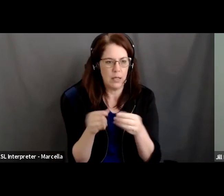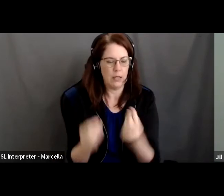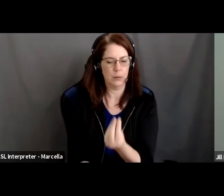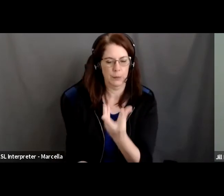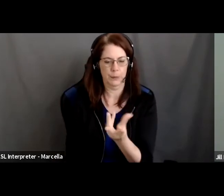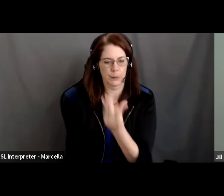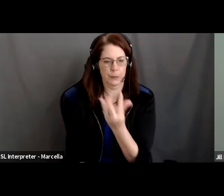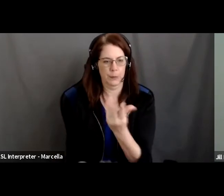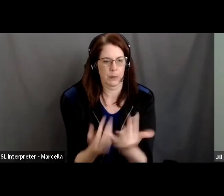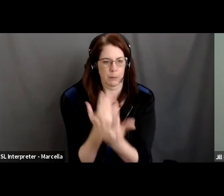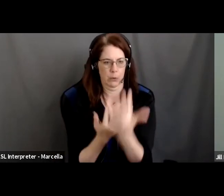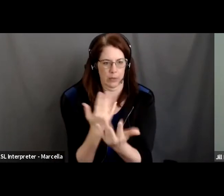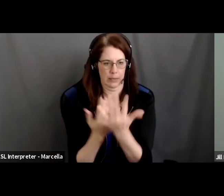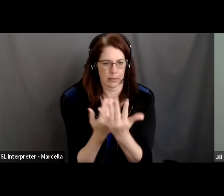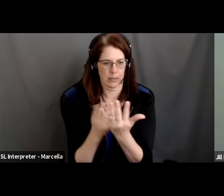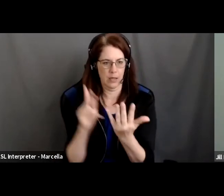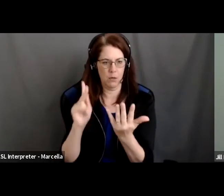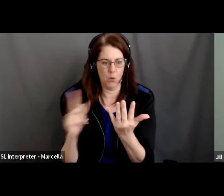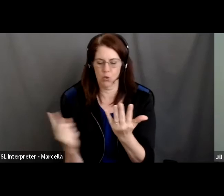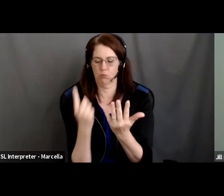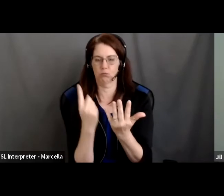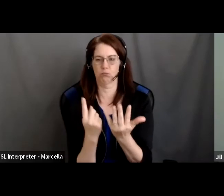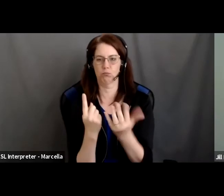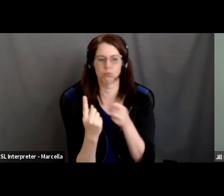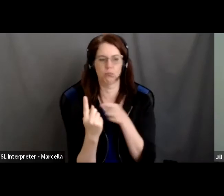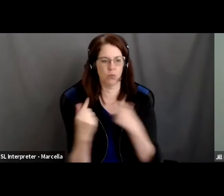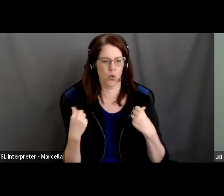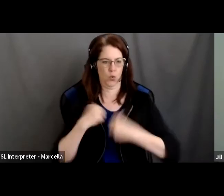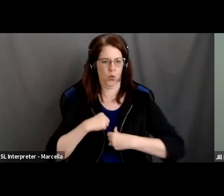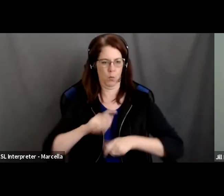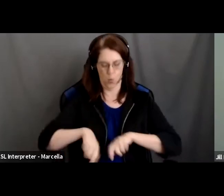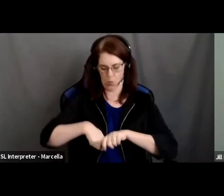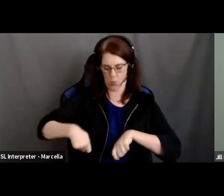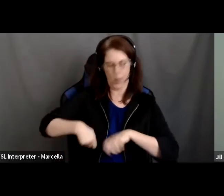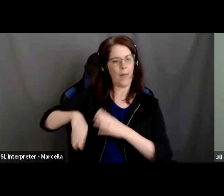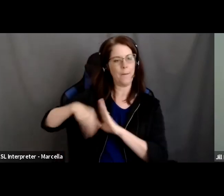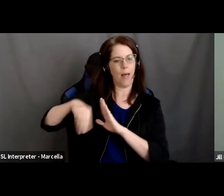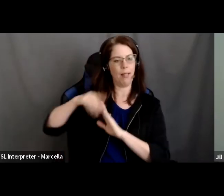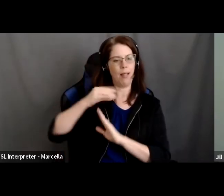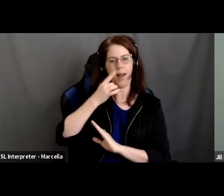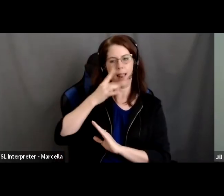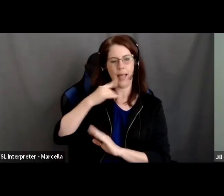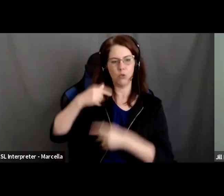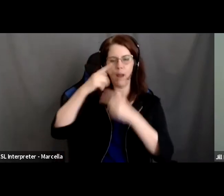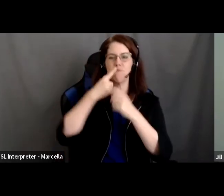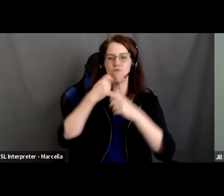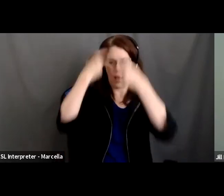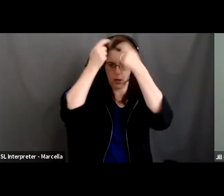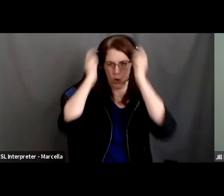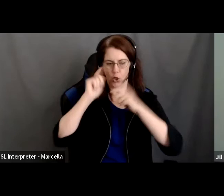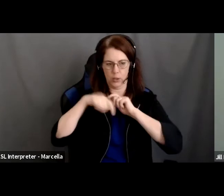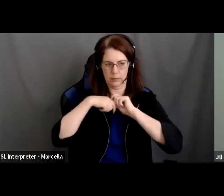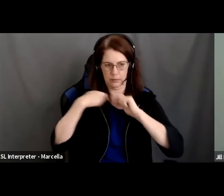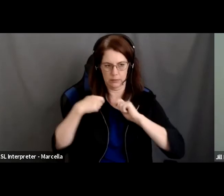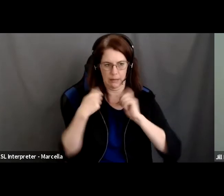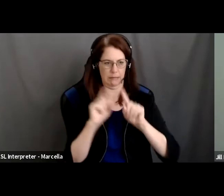burning. There is a person in a robe with a bell and lantern in their hand and a red hood. And there are